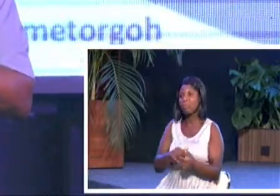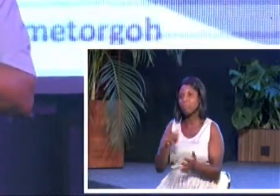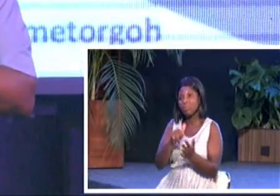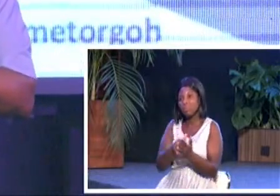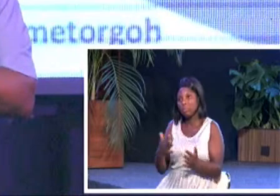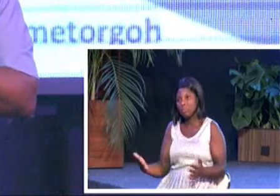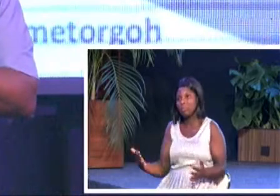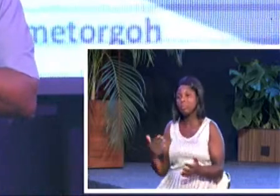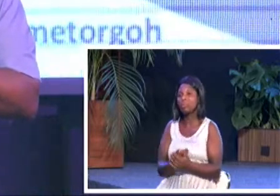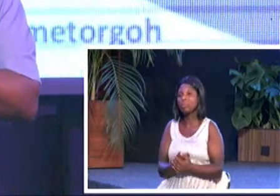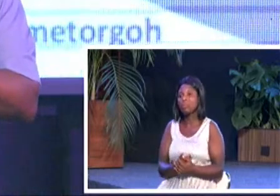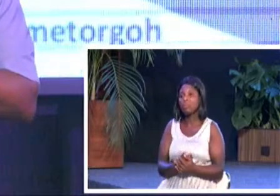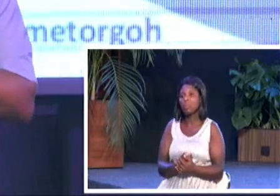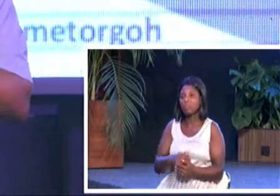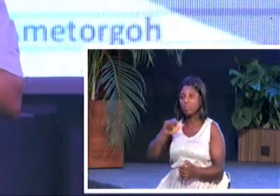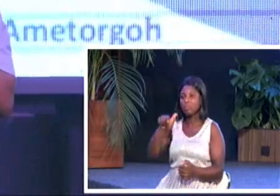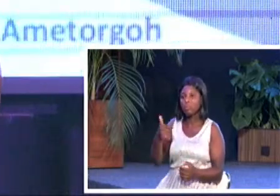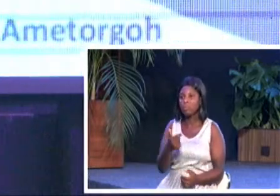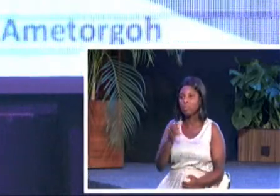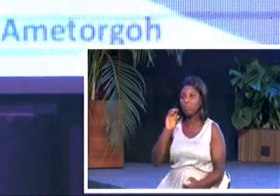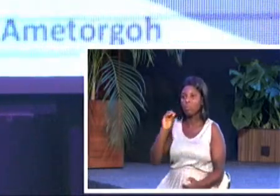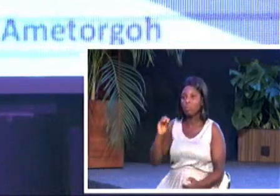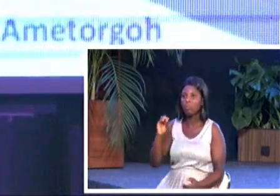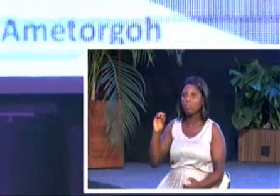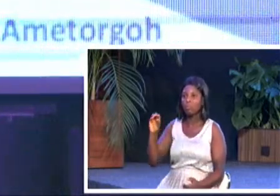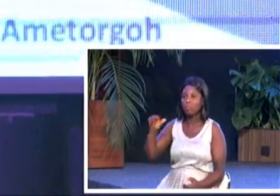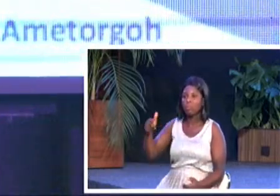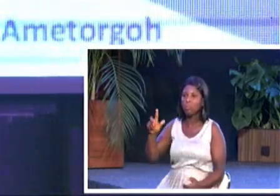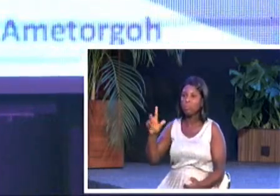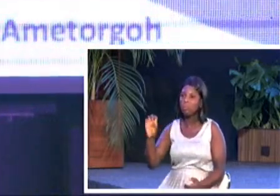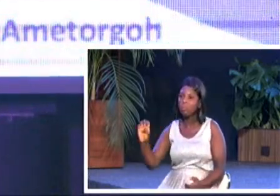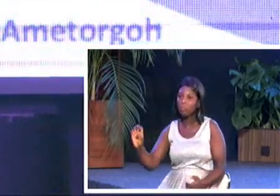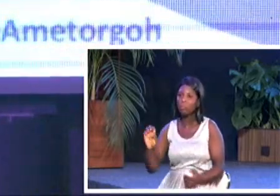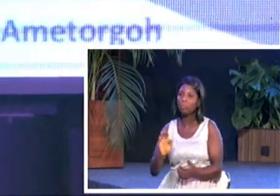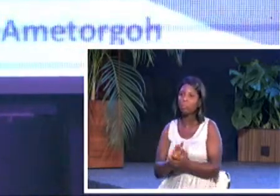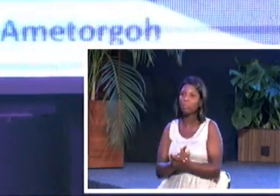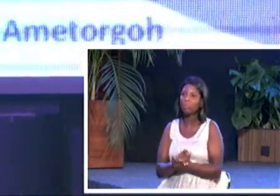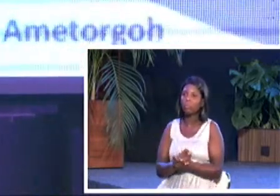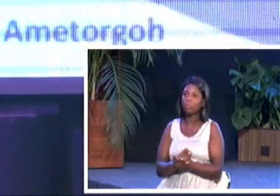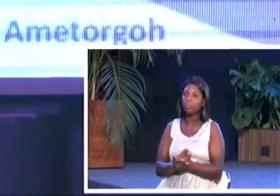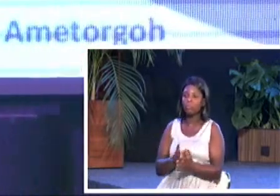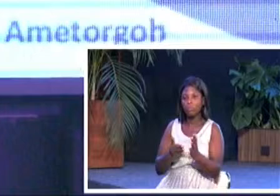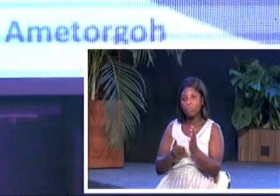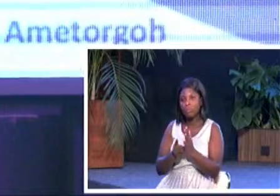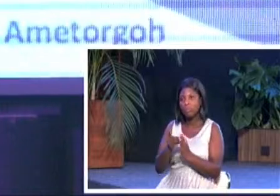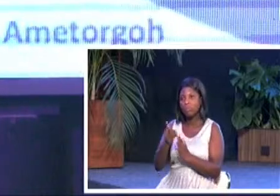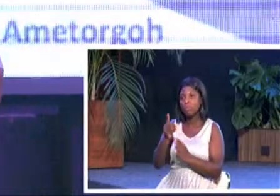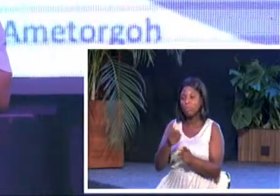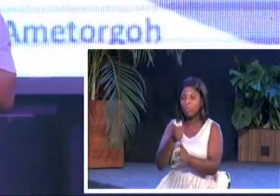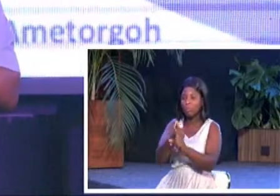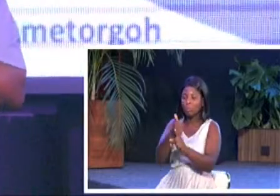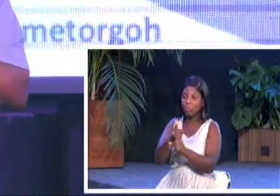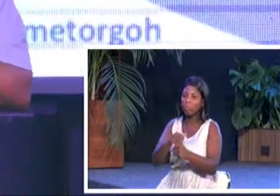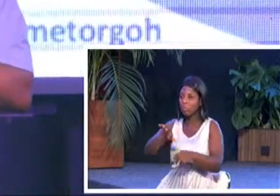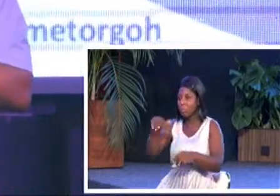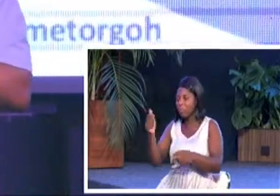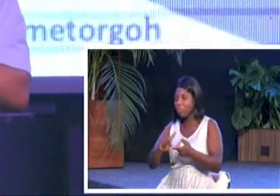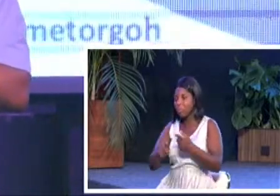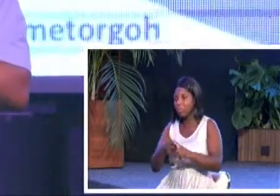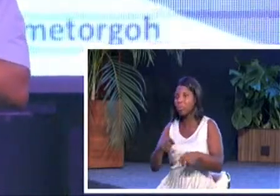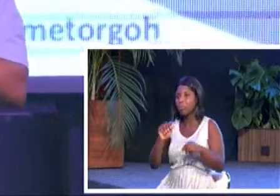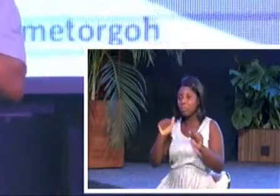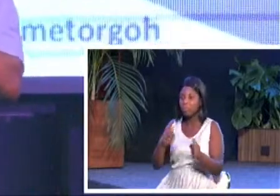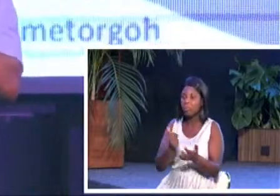the Google search and the rest. So that when I design a website and people are looking for the services I